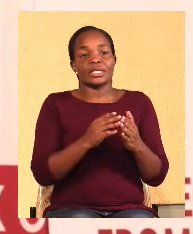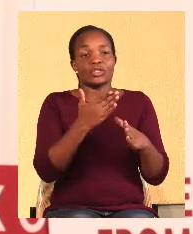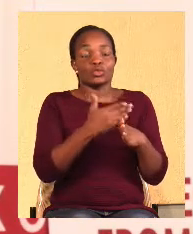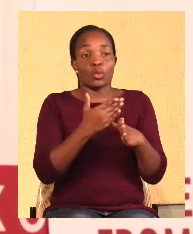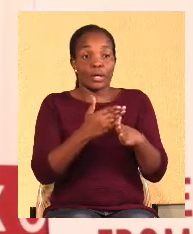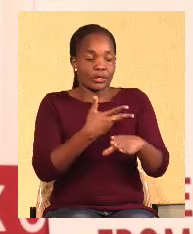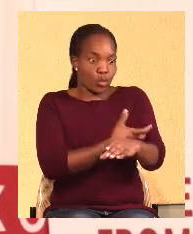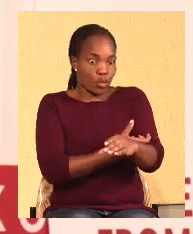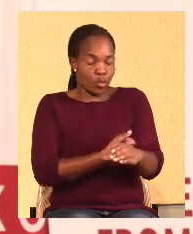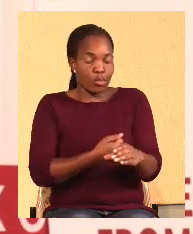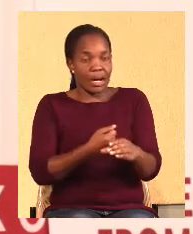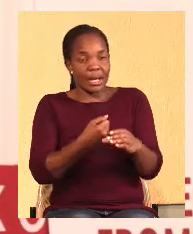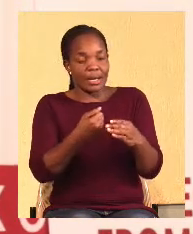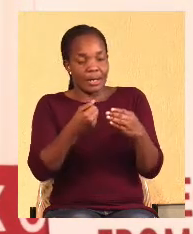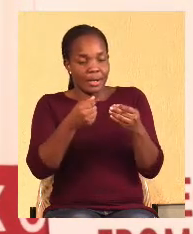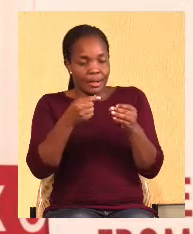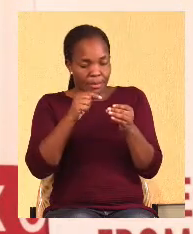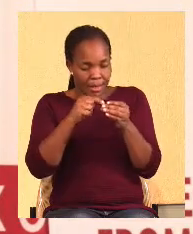preparations.